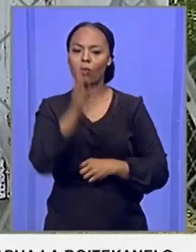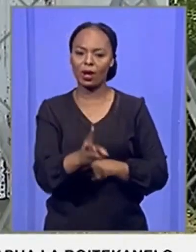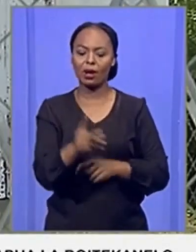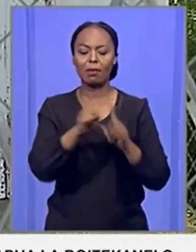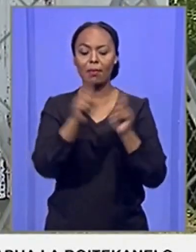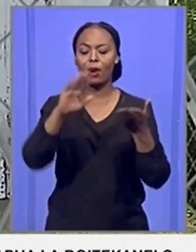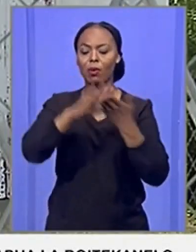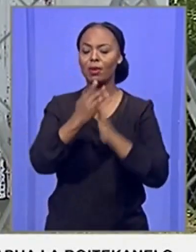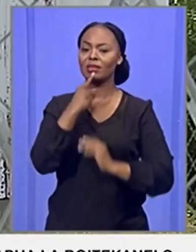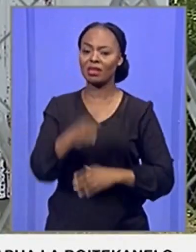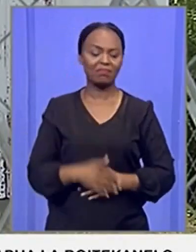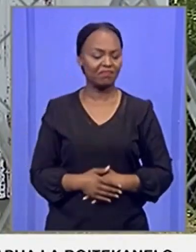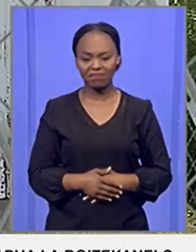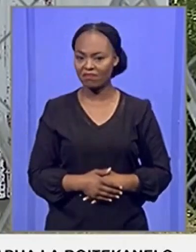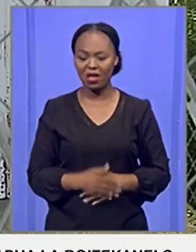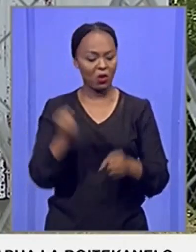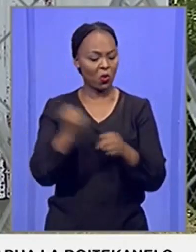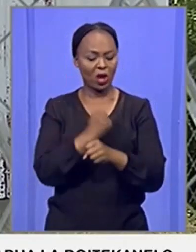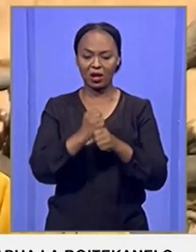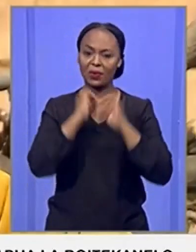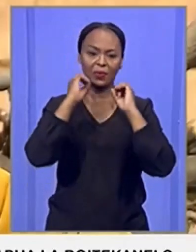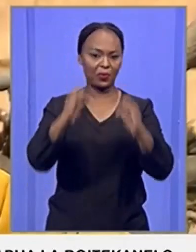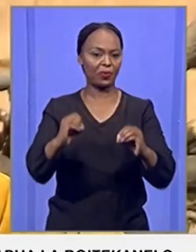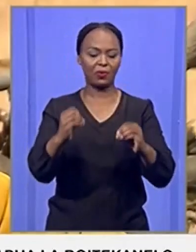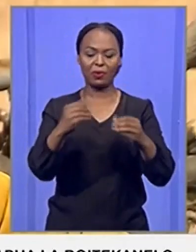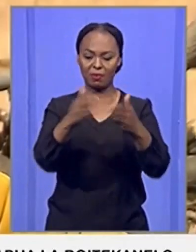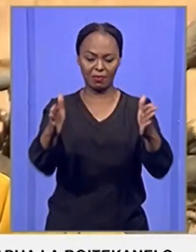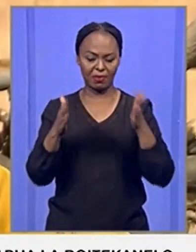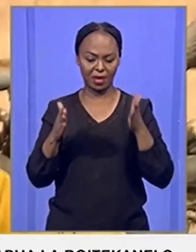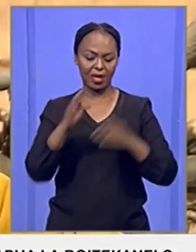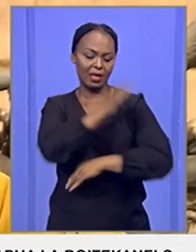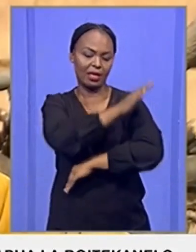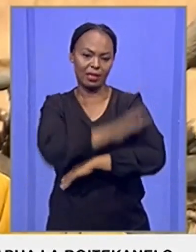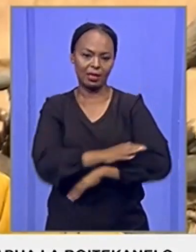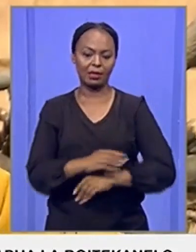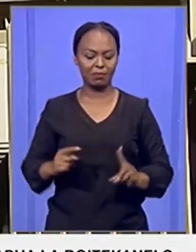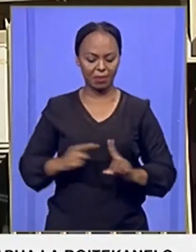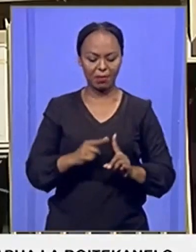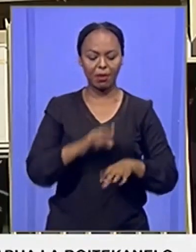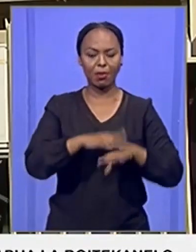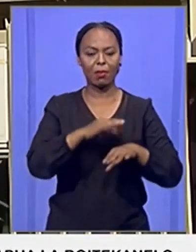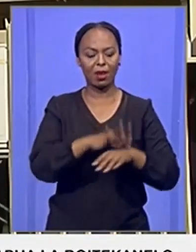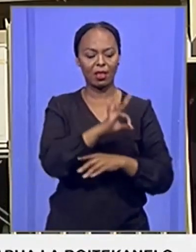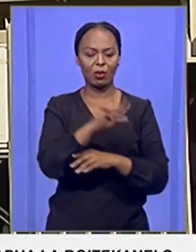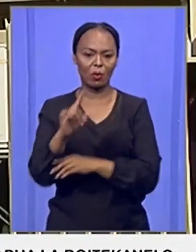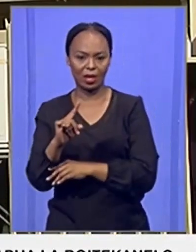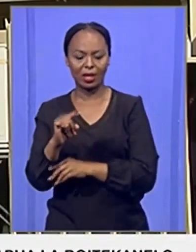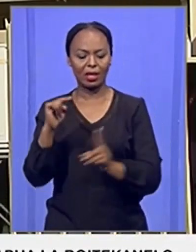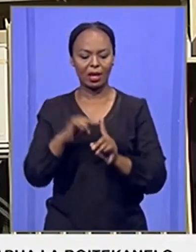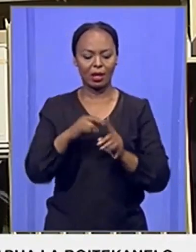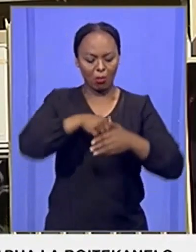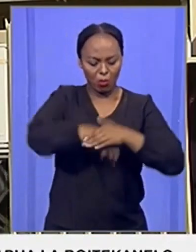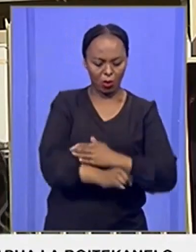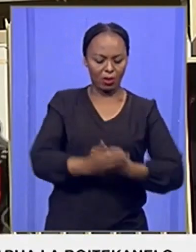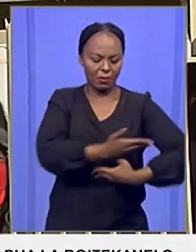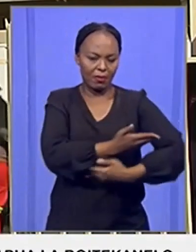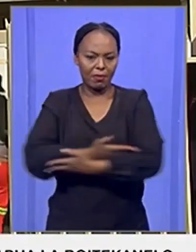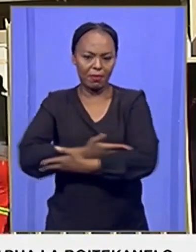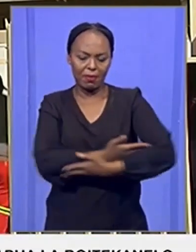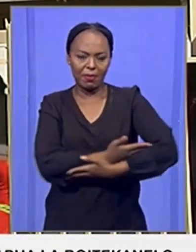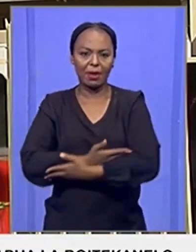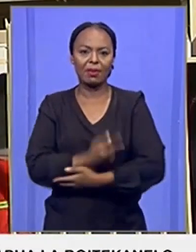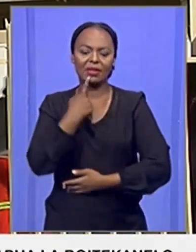se so phethahatswe. Cecilia Kotsie ya dilemo di 31 ya sa tswa fumana lesea o re o ile a